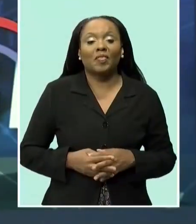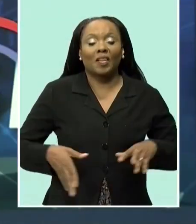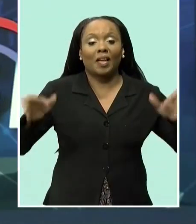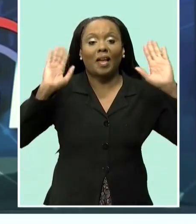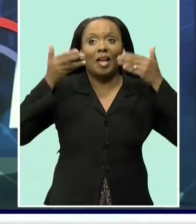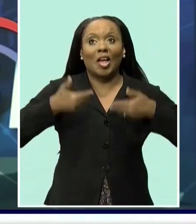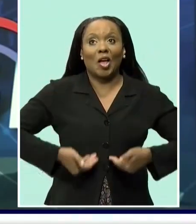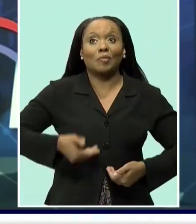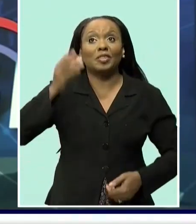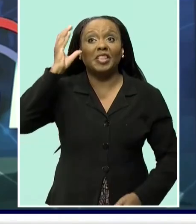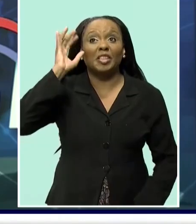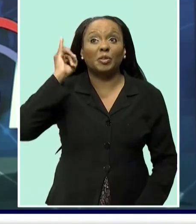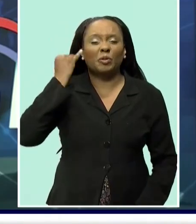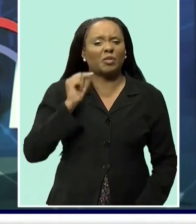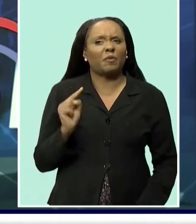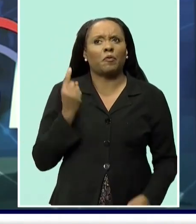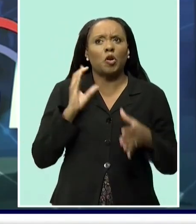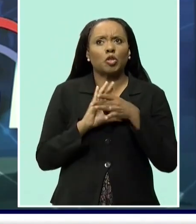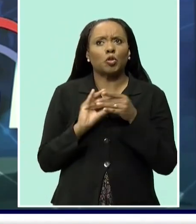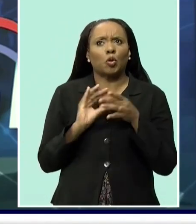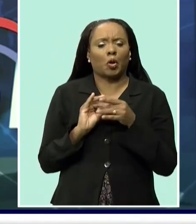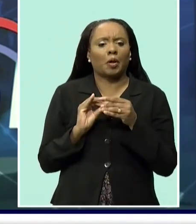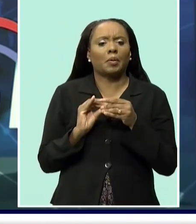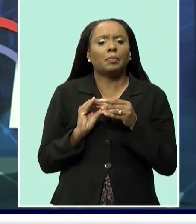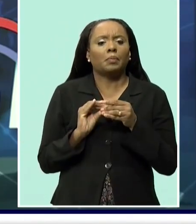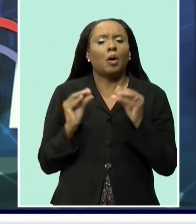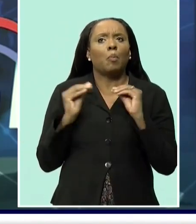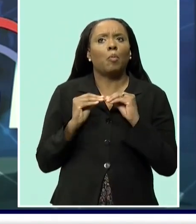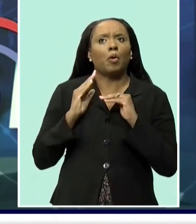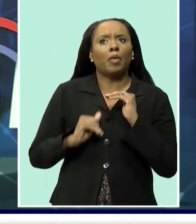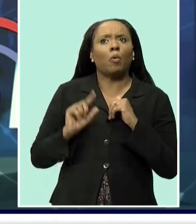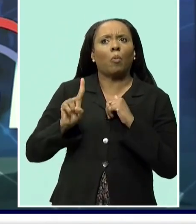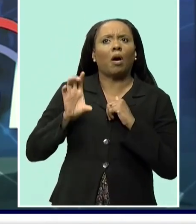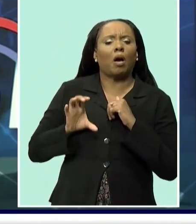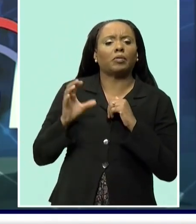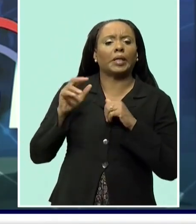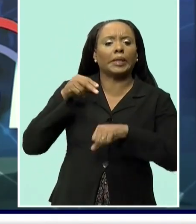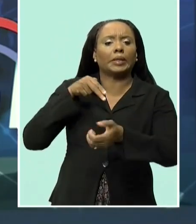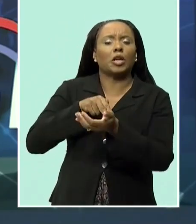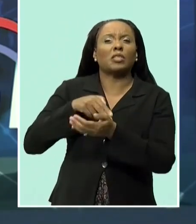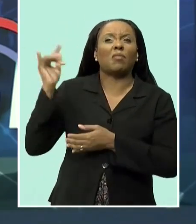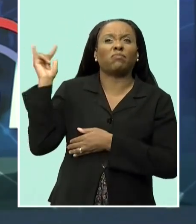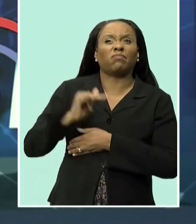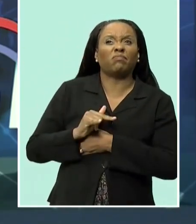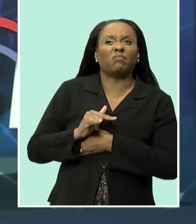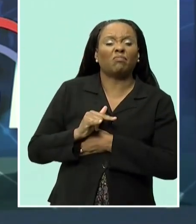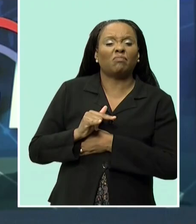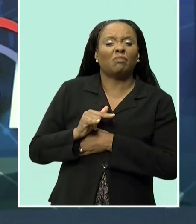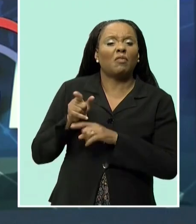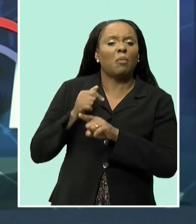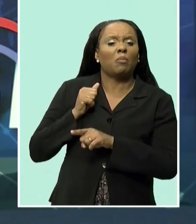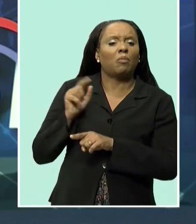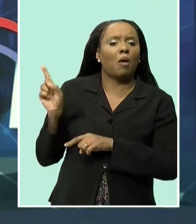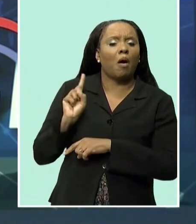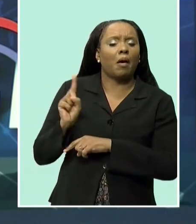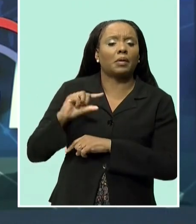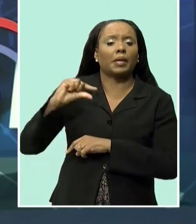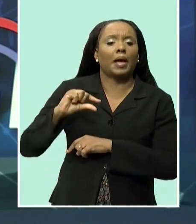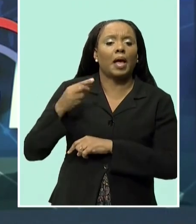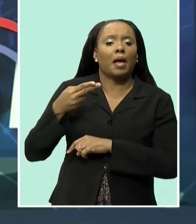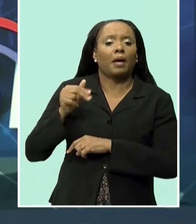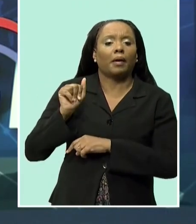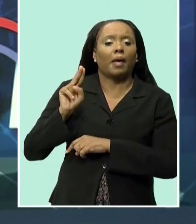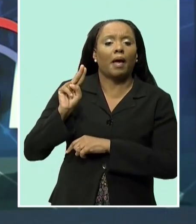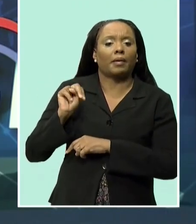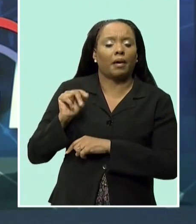I'm Shane Jones, leading the news at 7. More than 100 nurses flew into Barbados from Ghana this morning to bolster the local healthcare system,